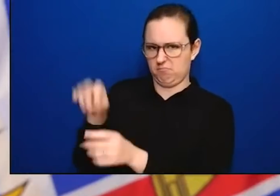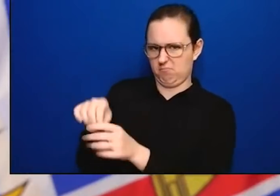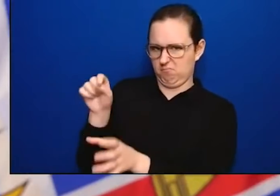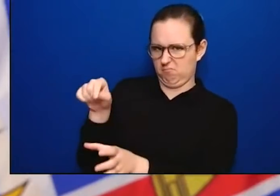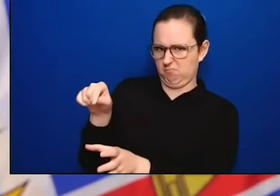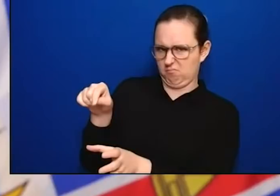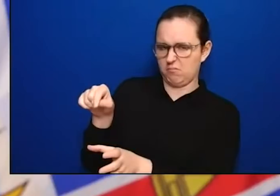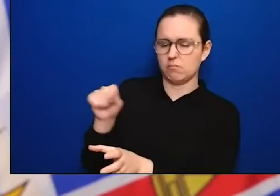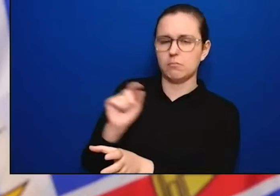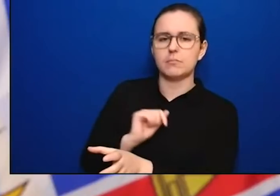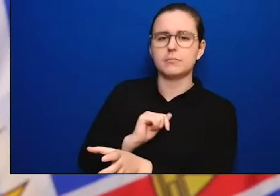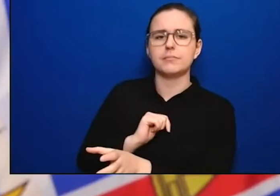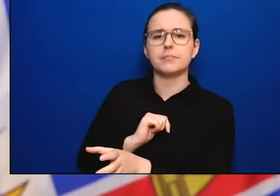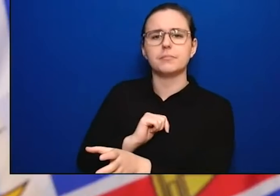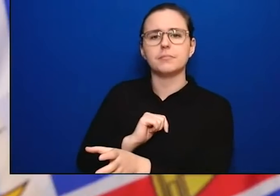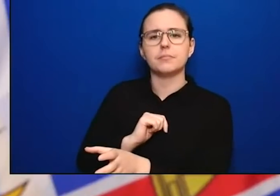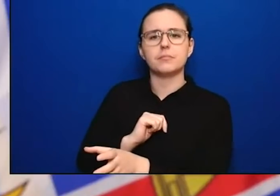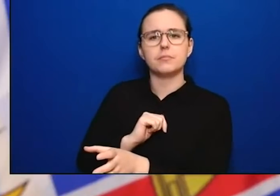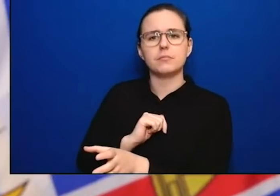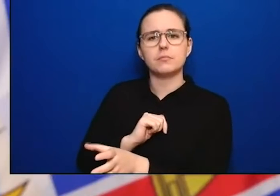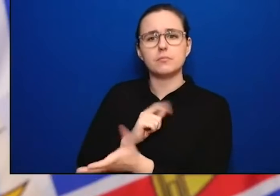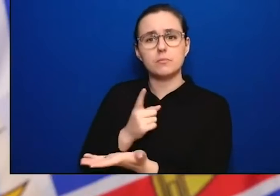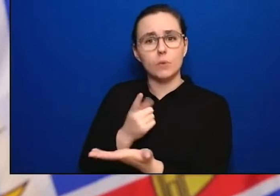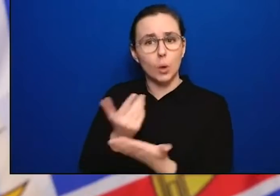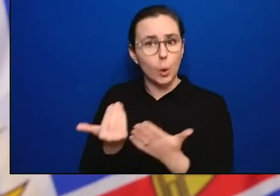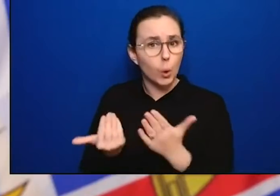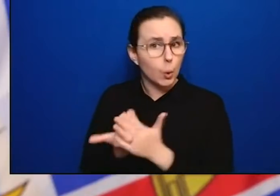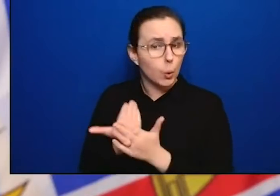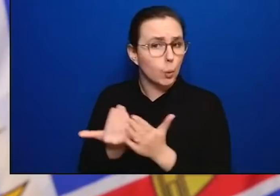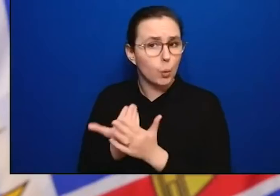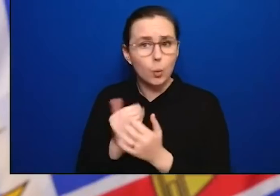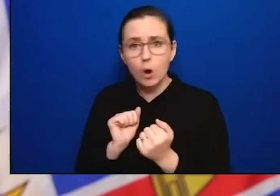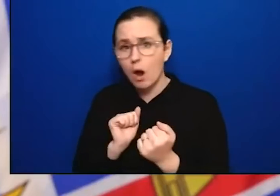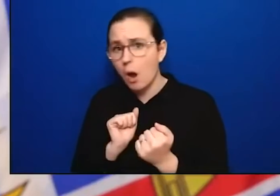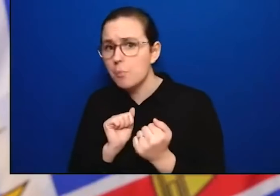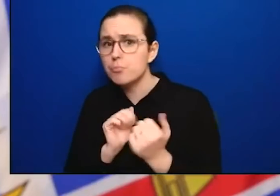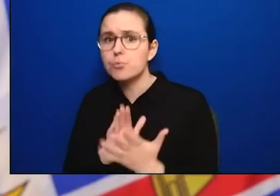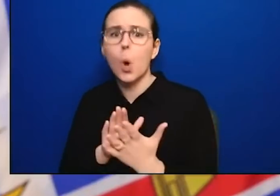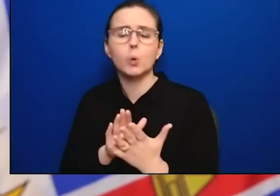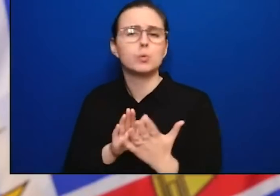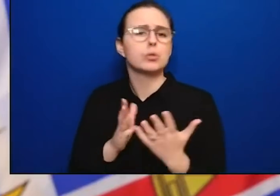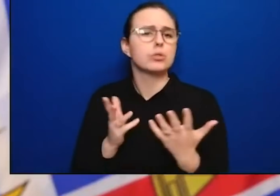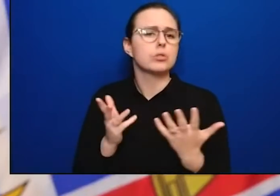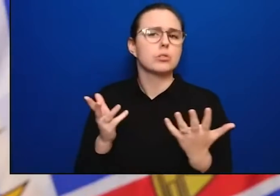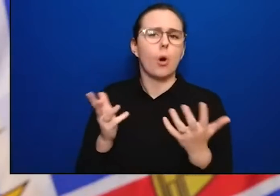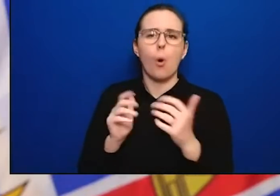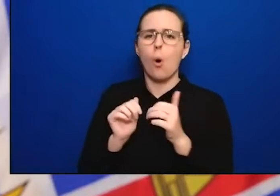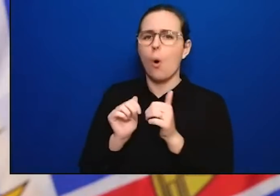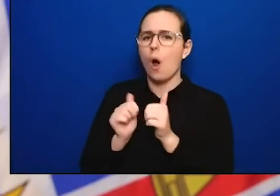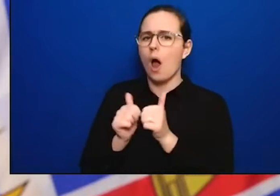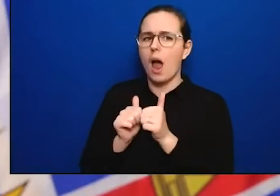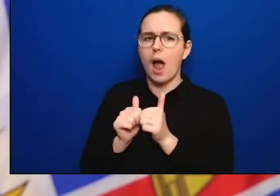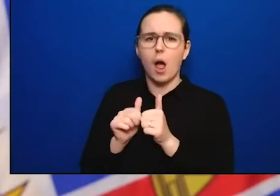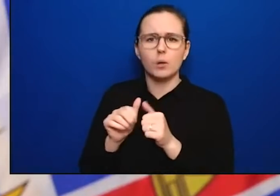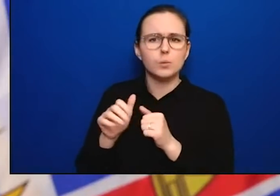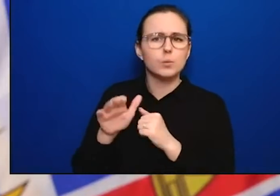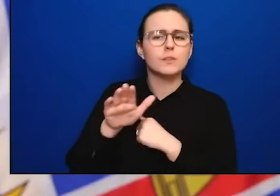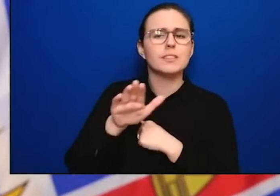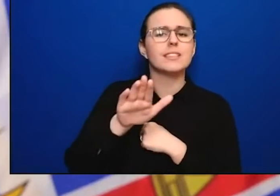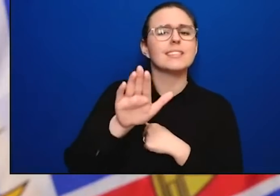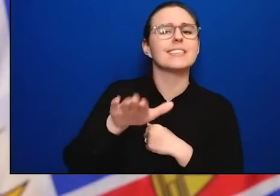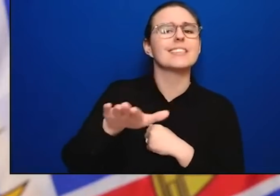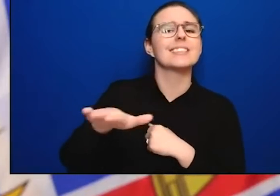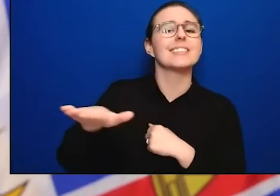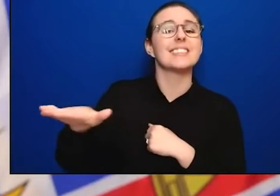considerably large number of people over 70 sort of represented in that group. What new